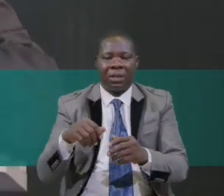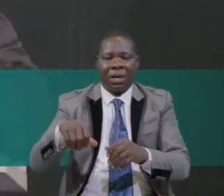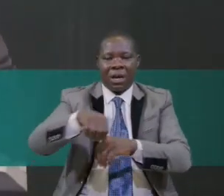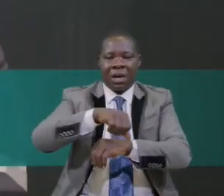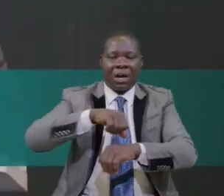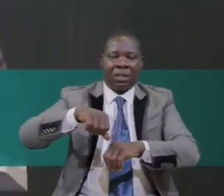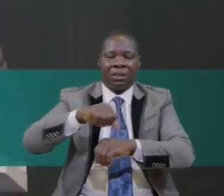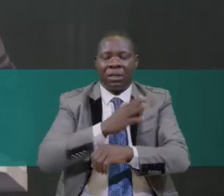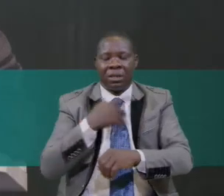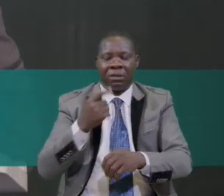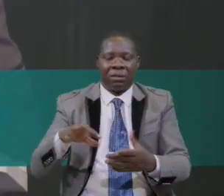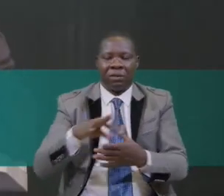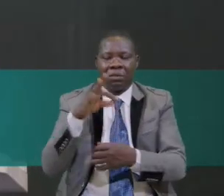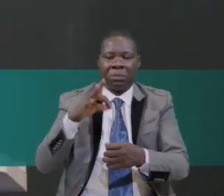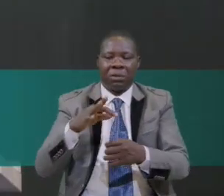the end.